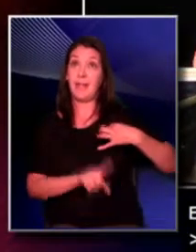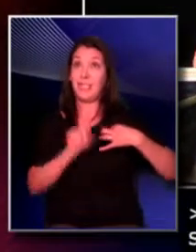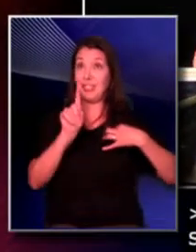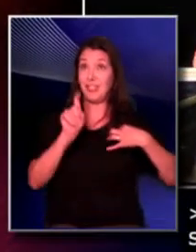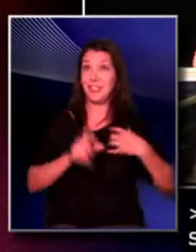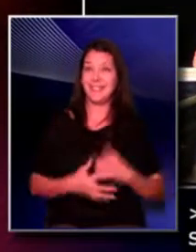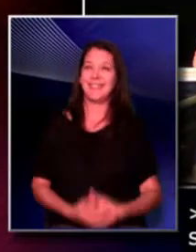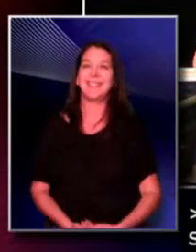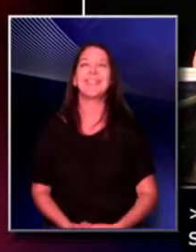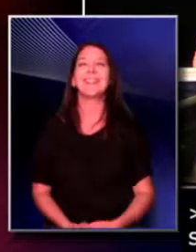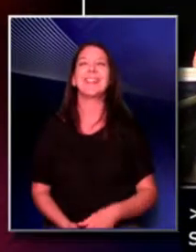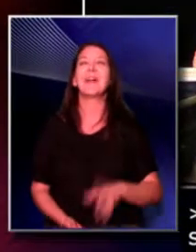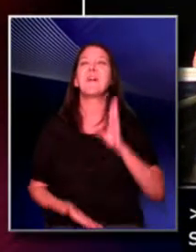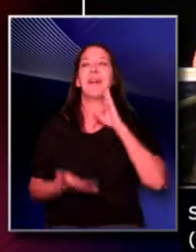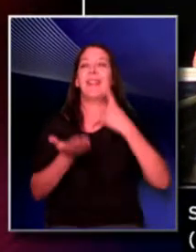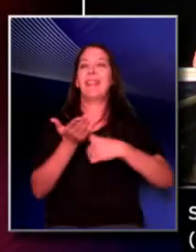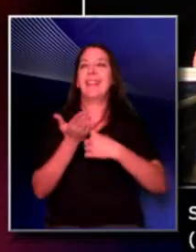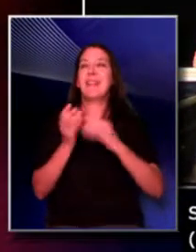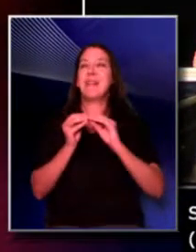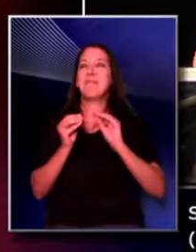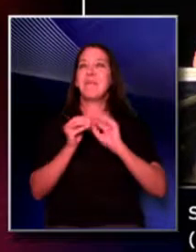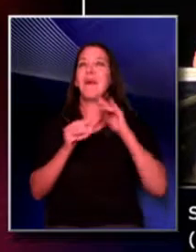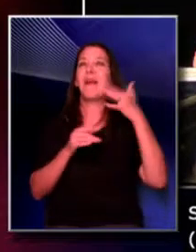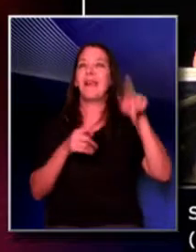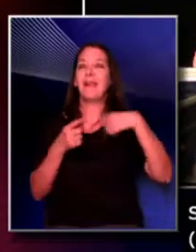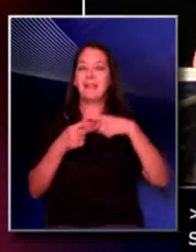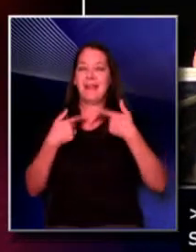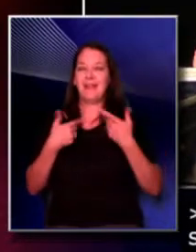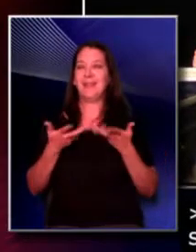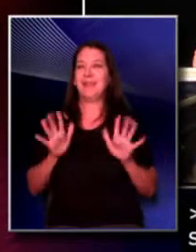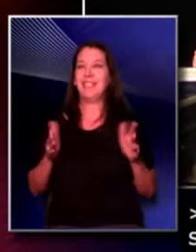We'll get to that at the end of the meeting.